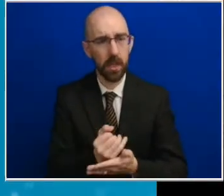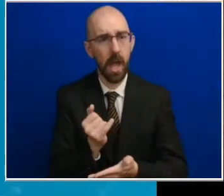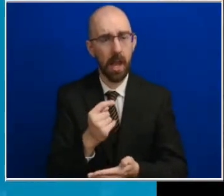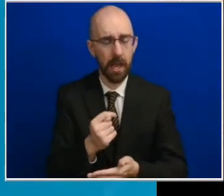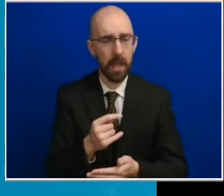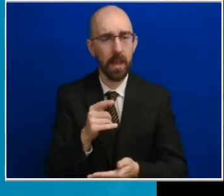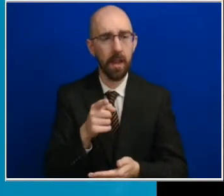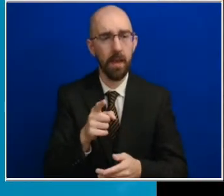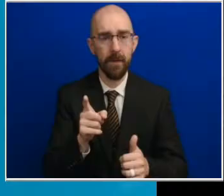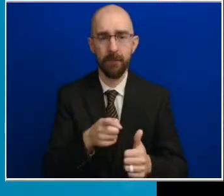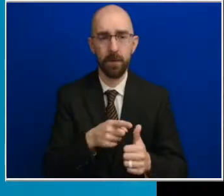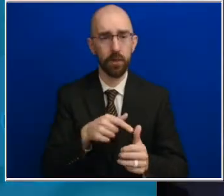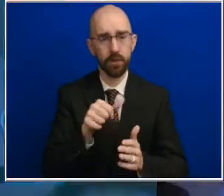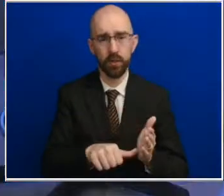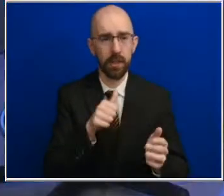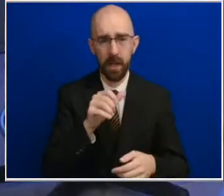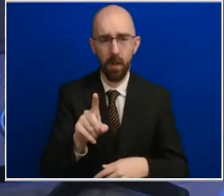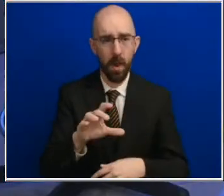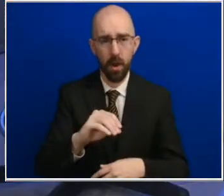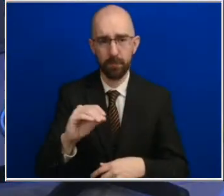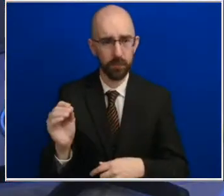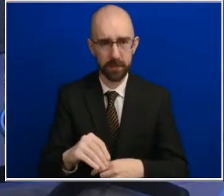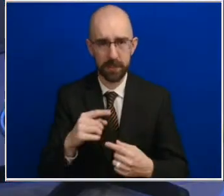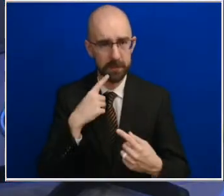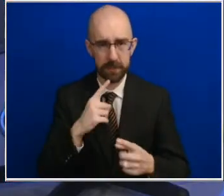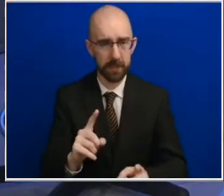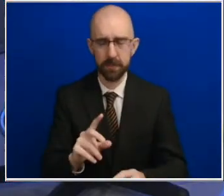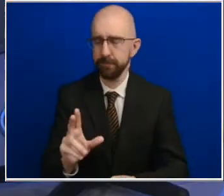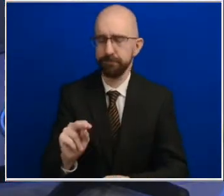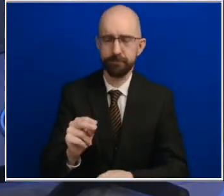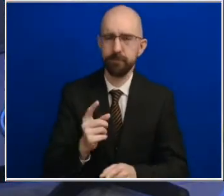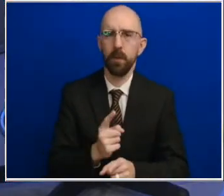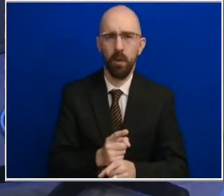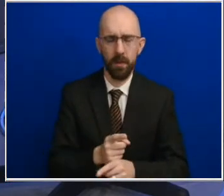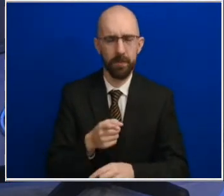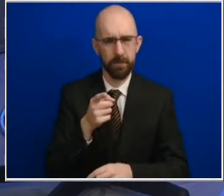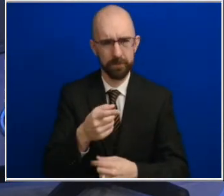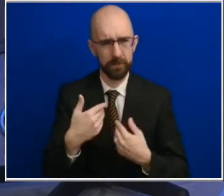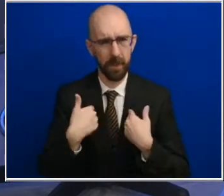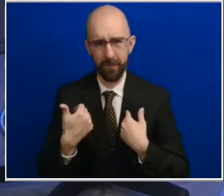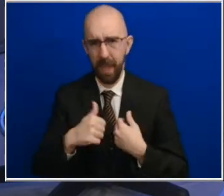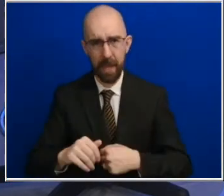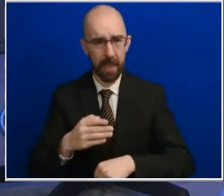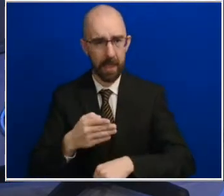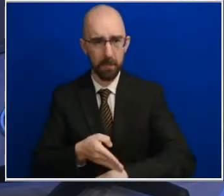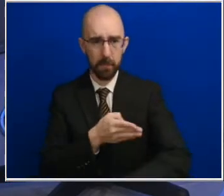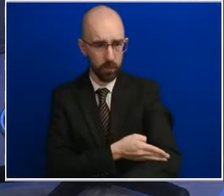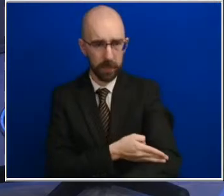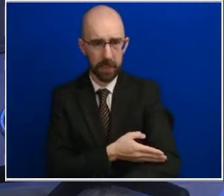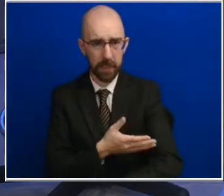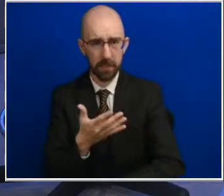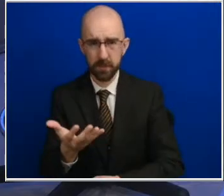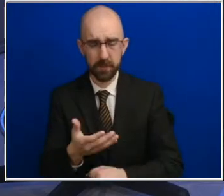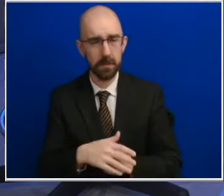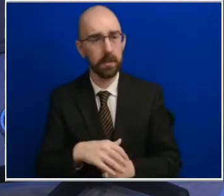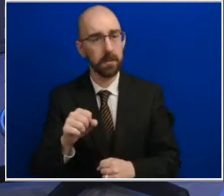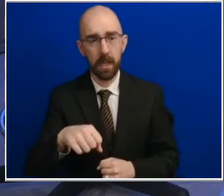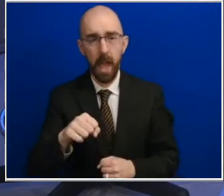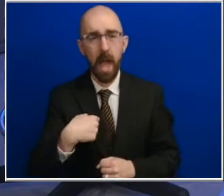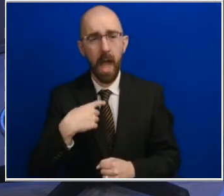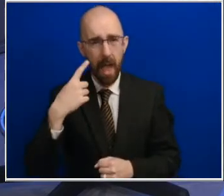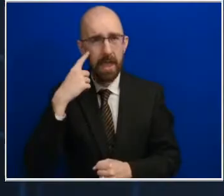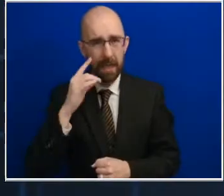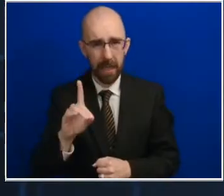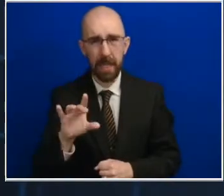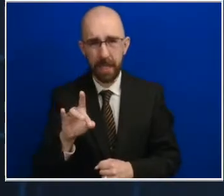wasn't 100% success. Did it have any improvement? Did you? Yeah, I think it did, because